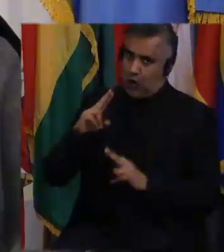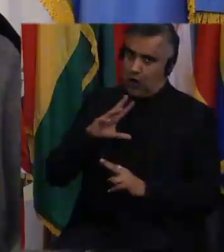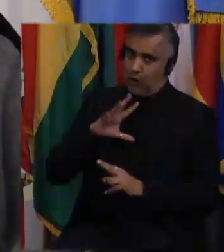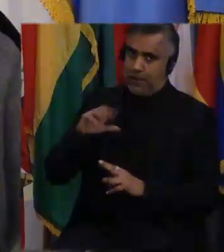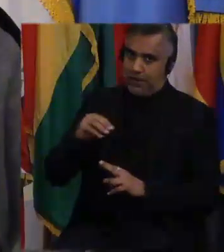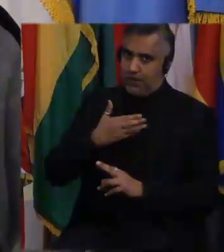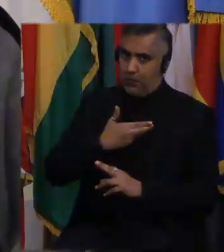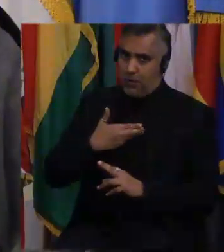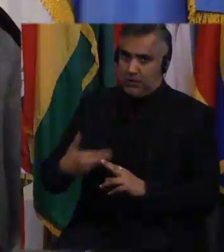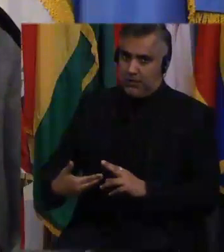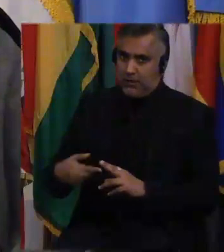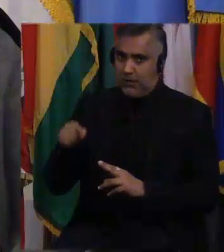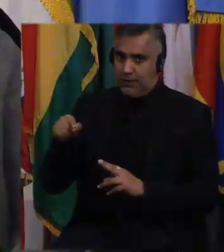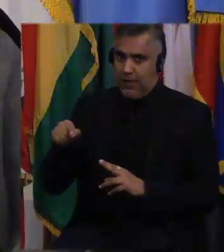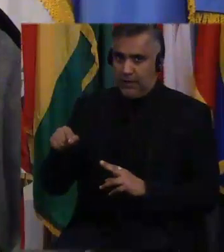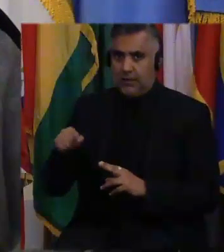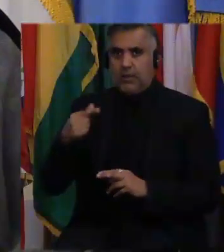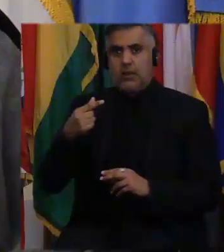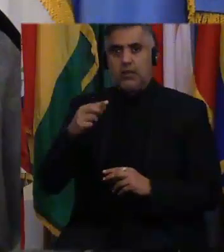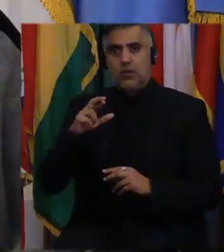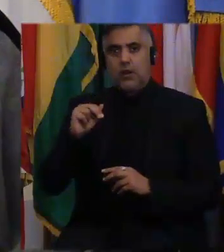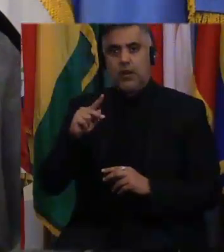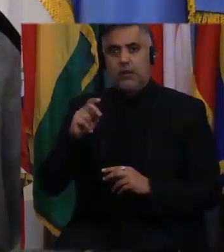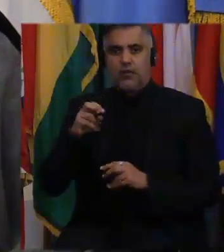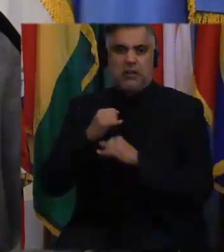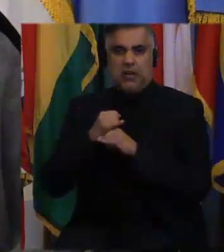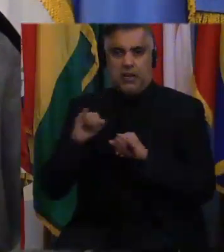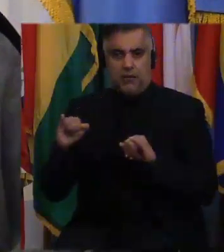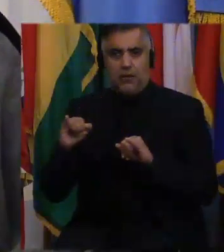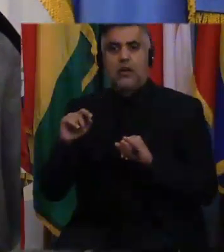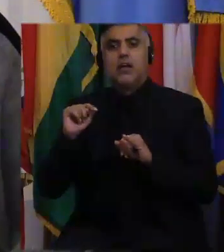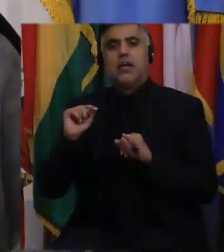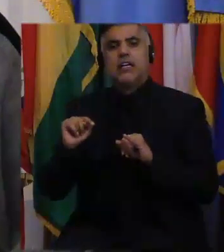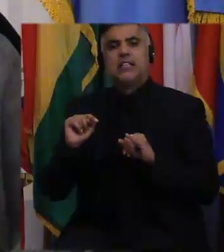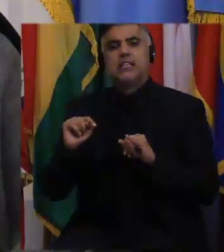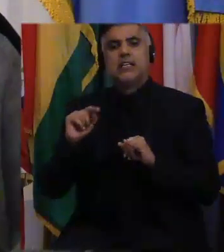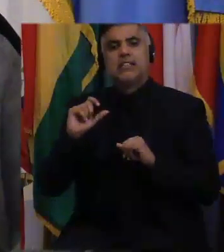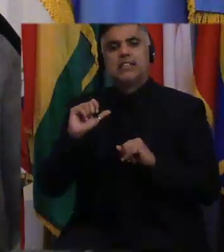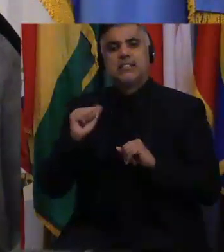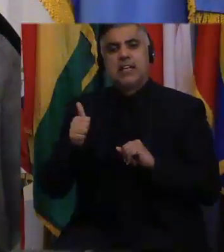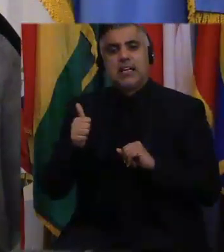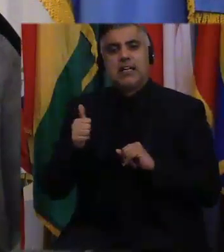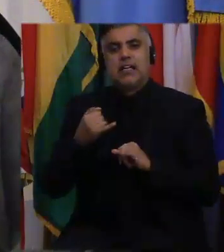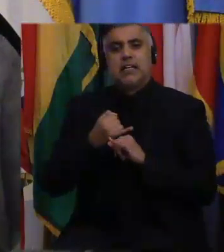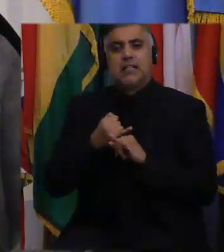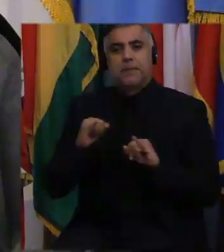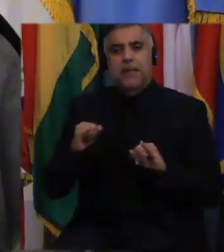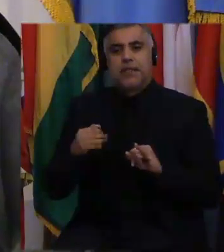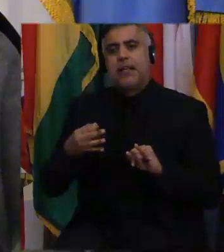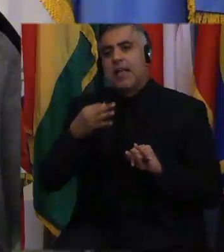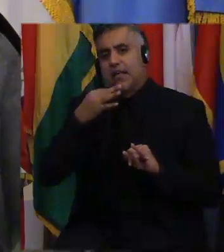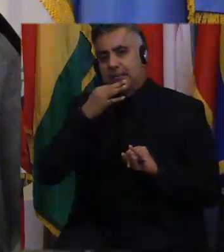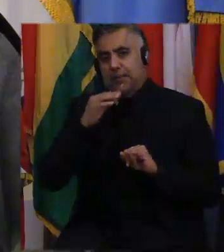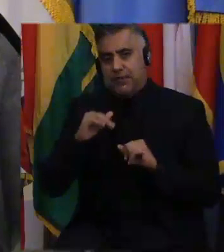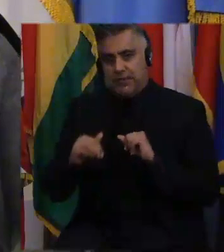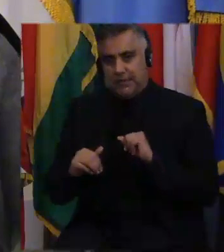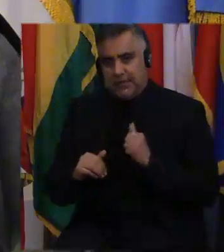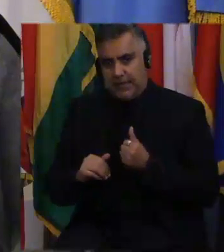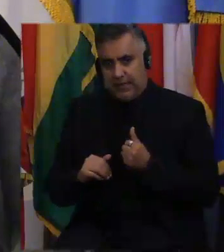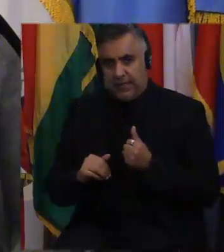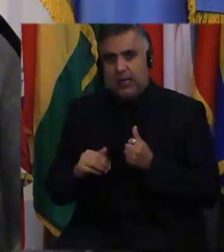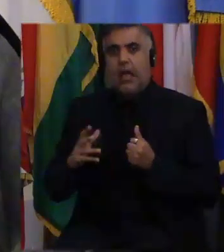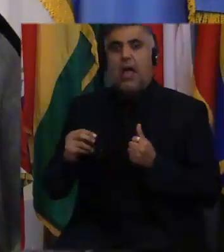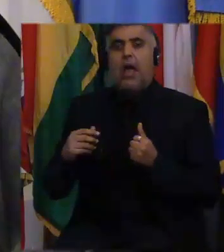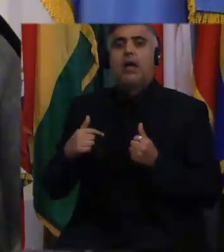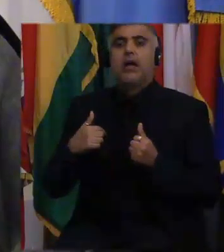the president. GREVIO is made up currently of 10 independent experts. It